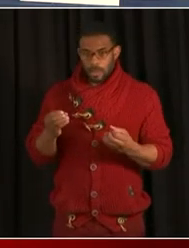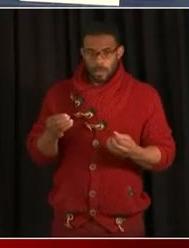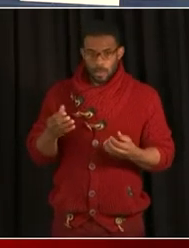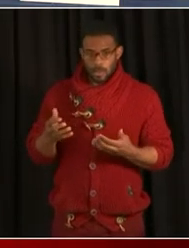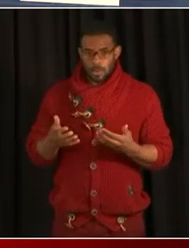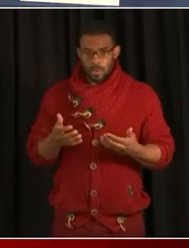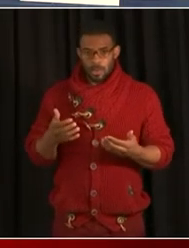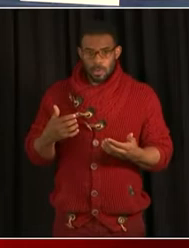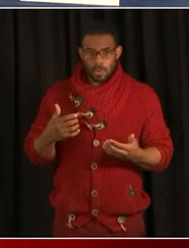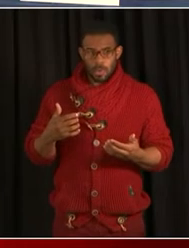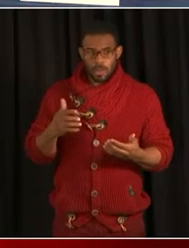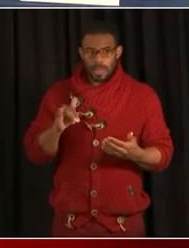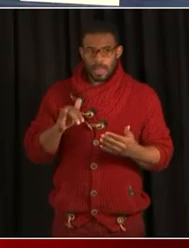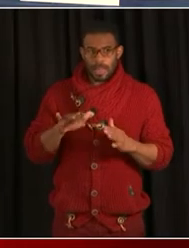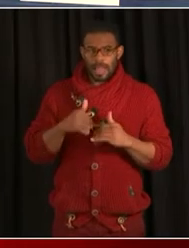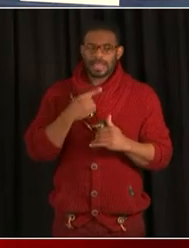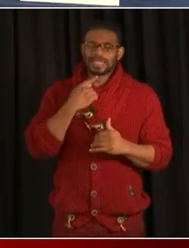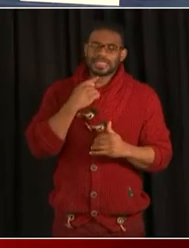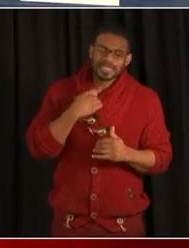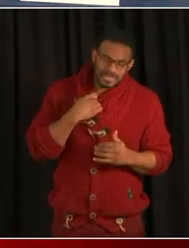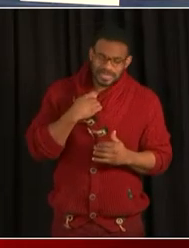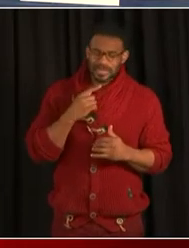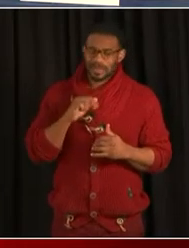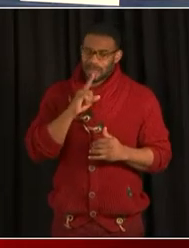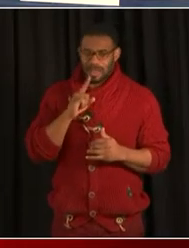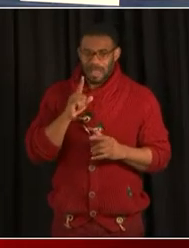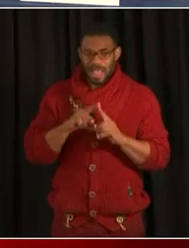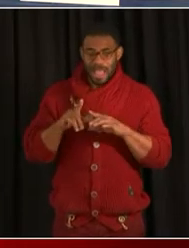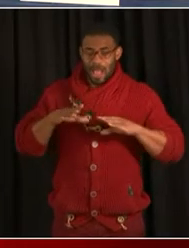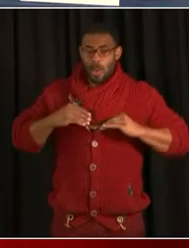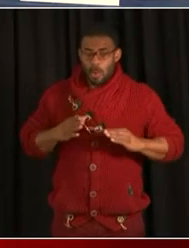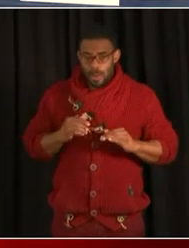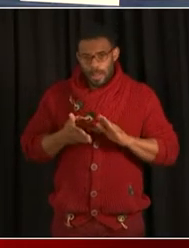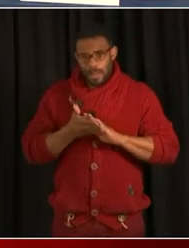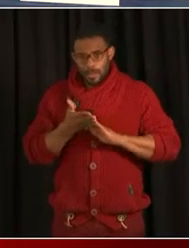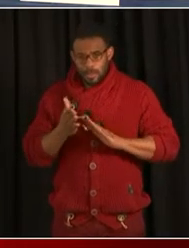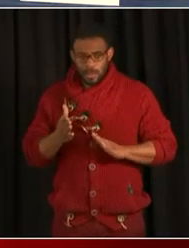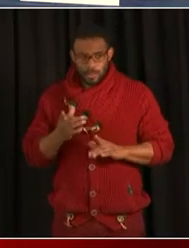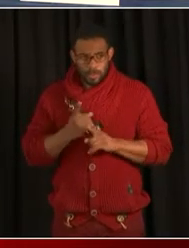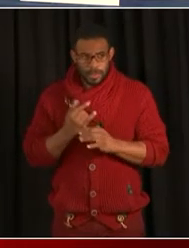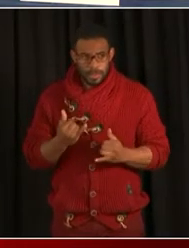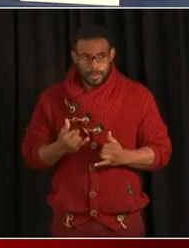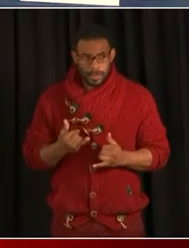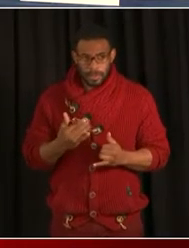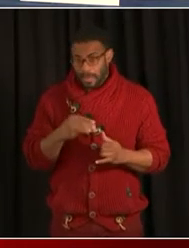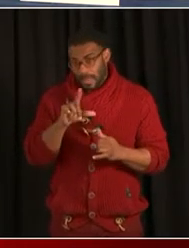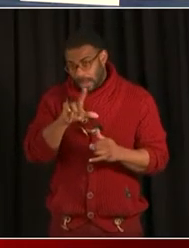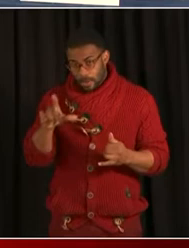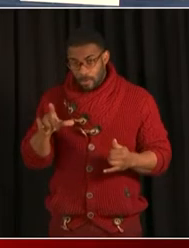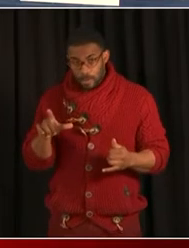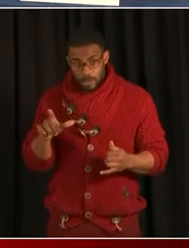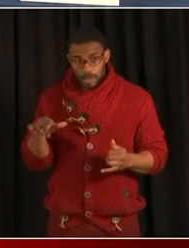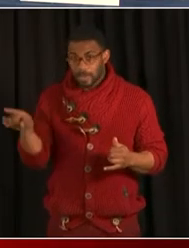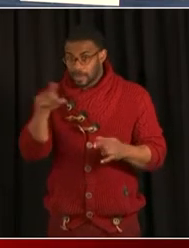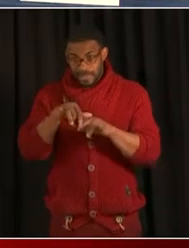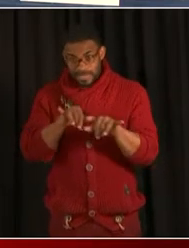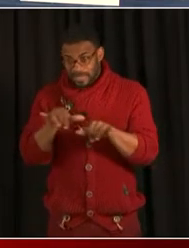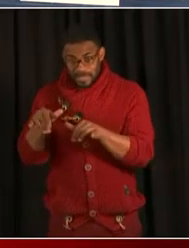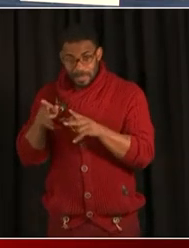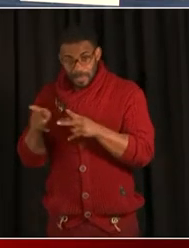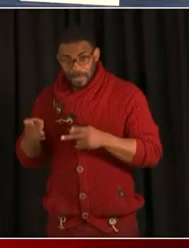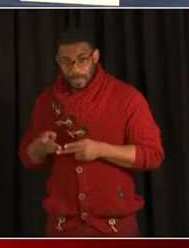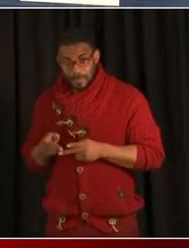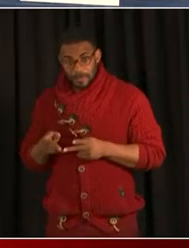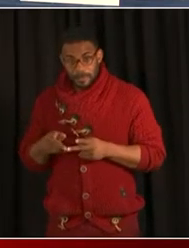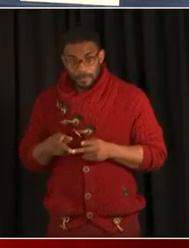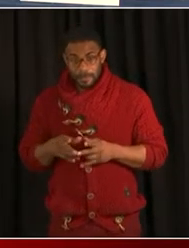So that's how desperate we are as owners and operators right now. And landlords, they're in the same